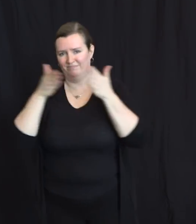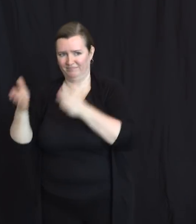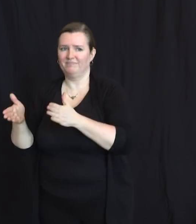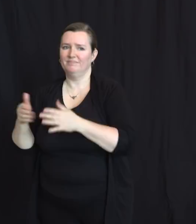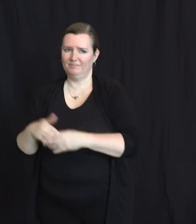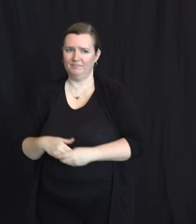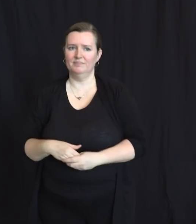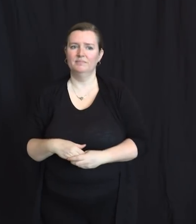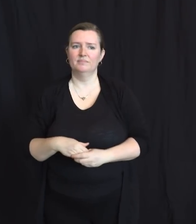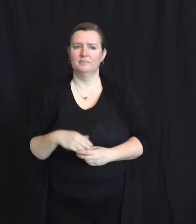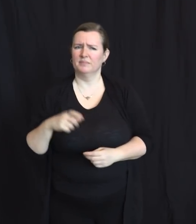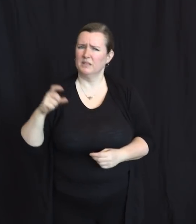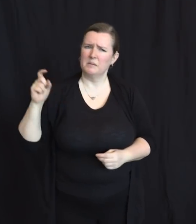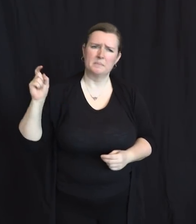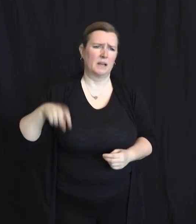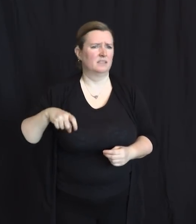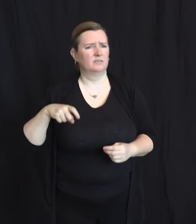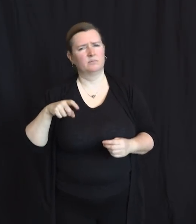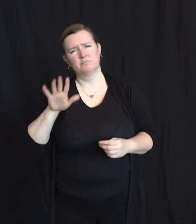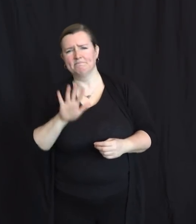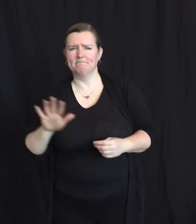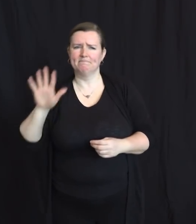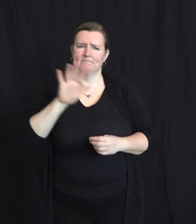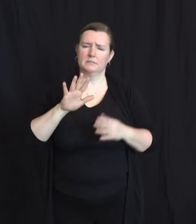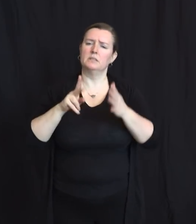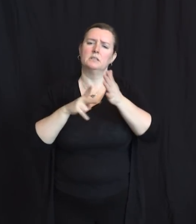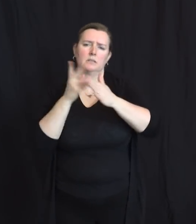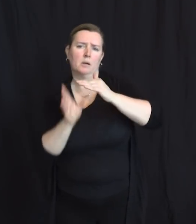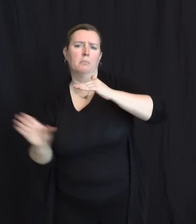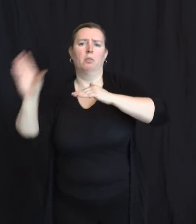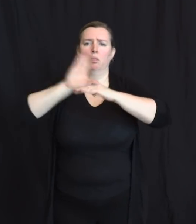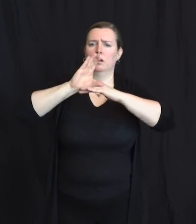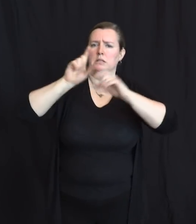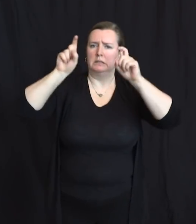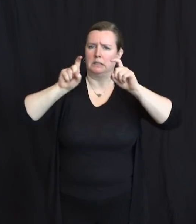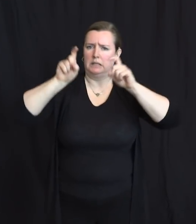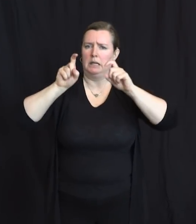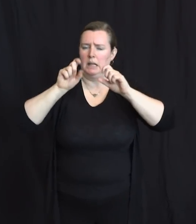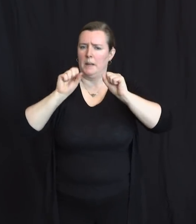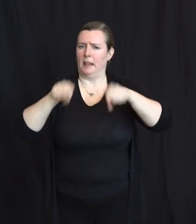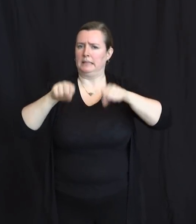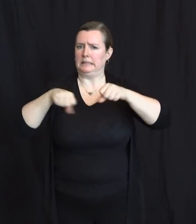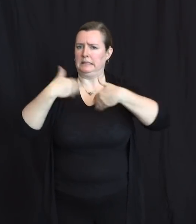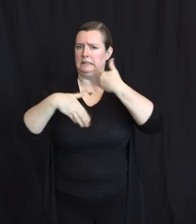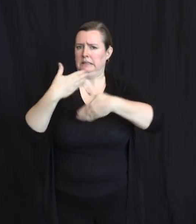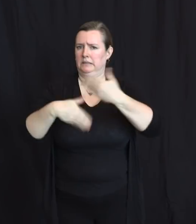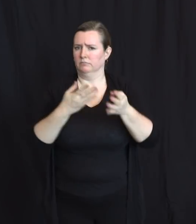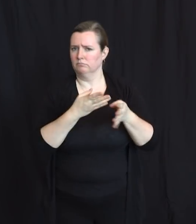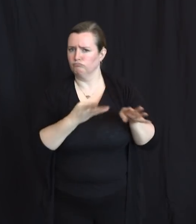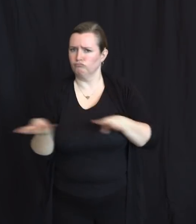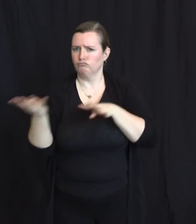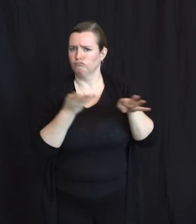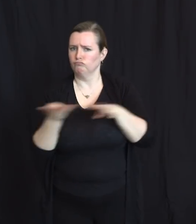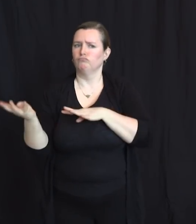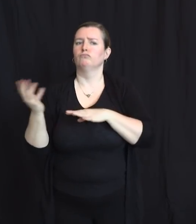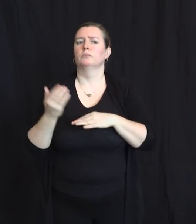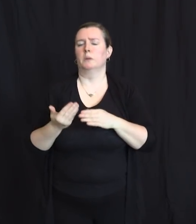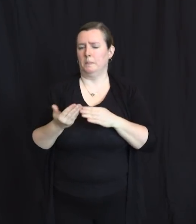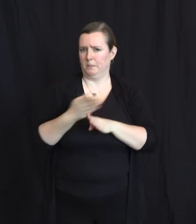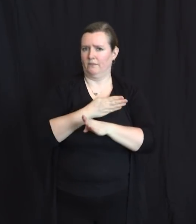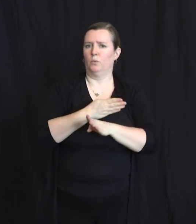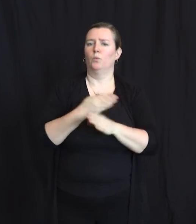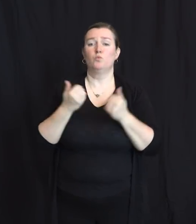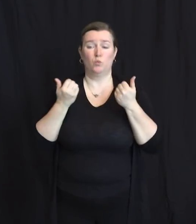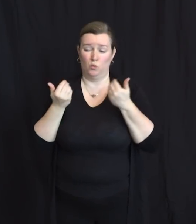at least roughly double our testing capacity as a minimal benchmark. Testing will be the starting